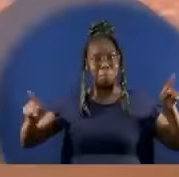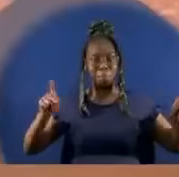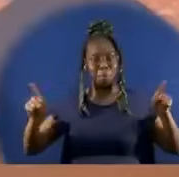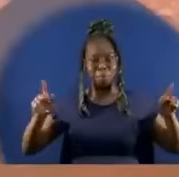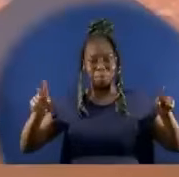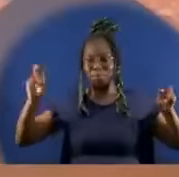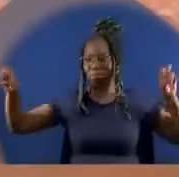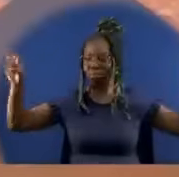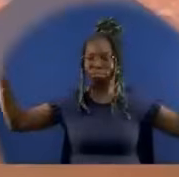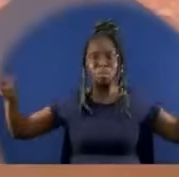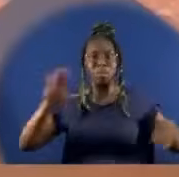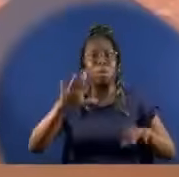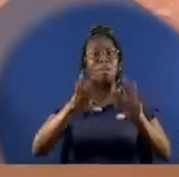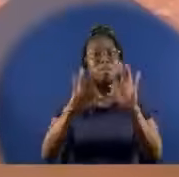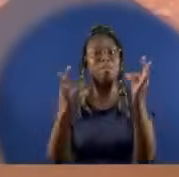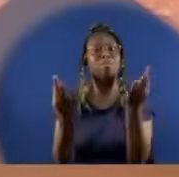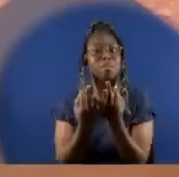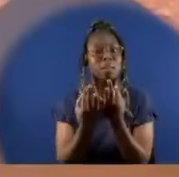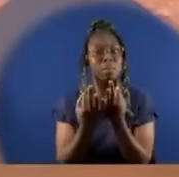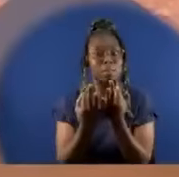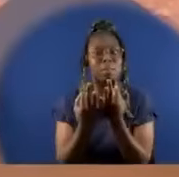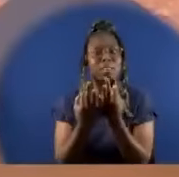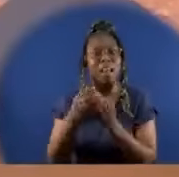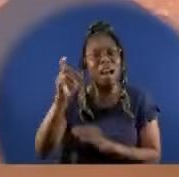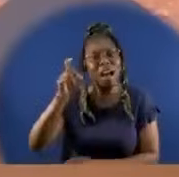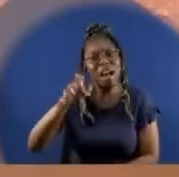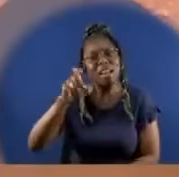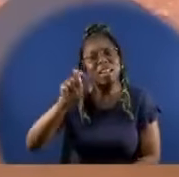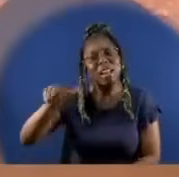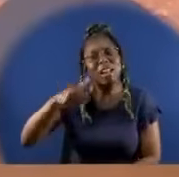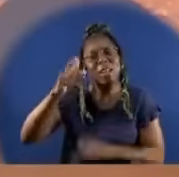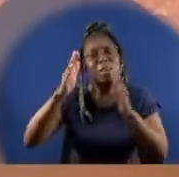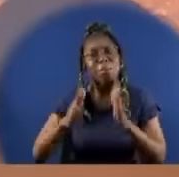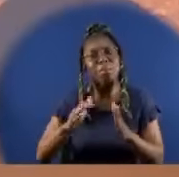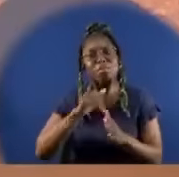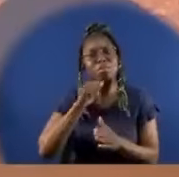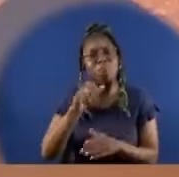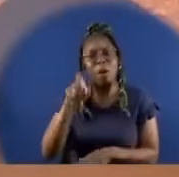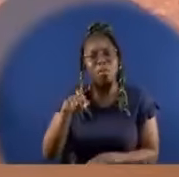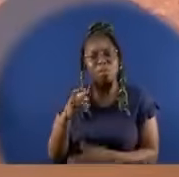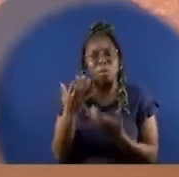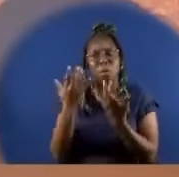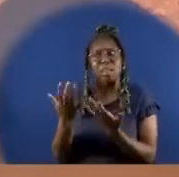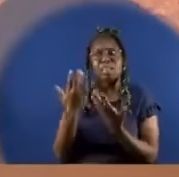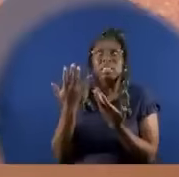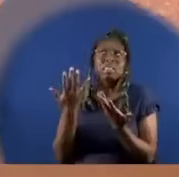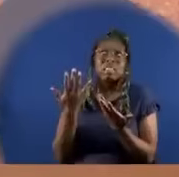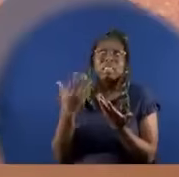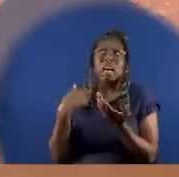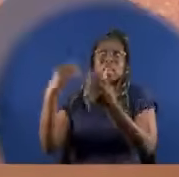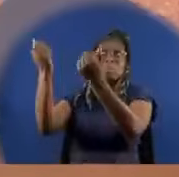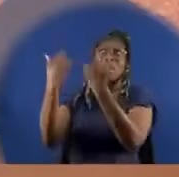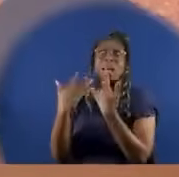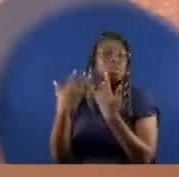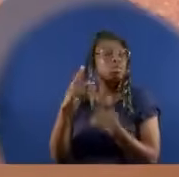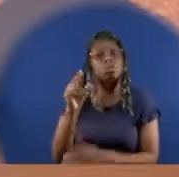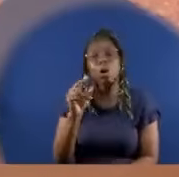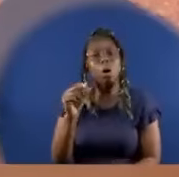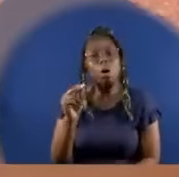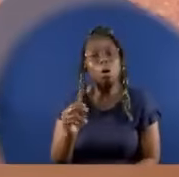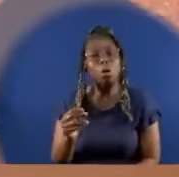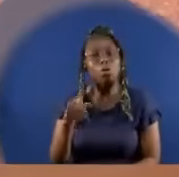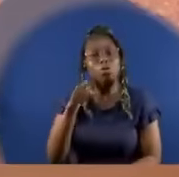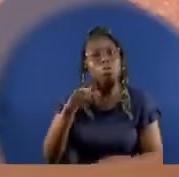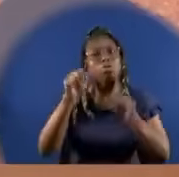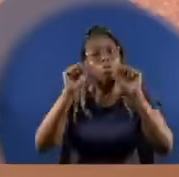your family? I need somebody that doesn't have to wait until you get a blessing to do all the shouting. But since he's